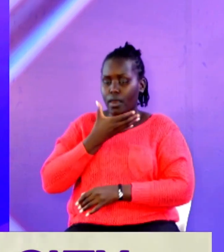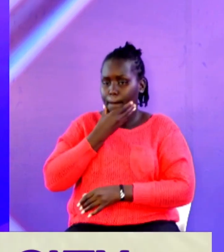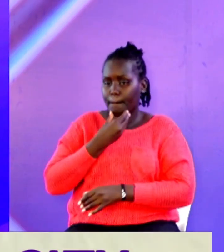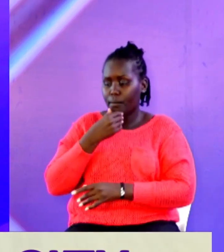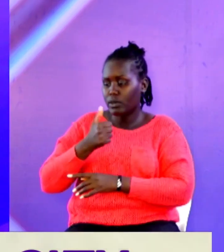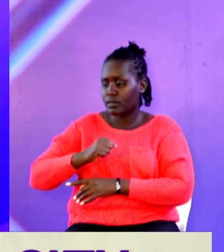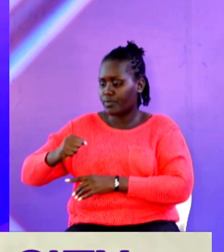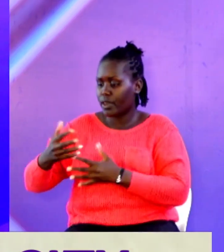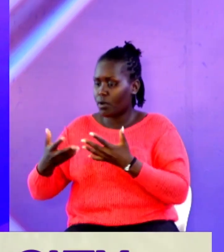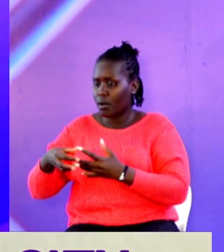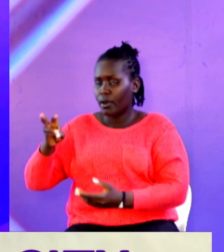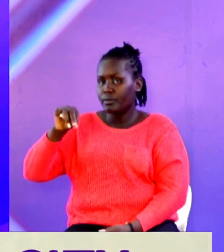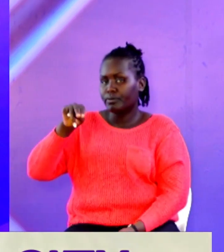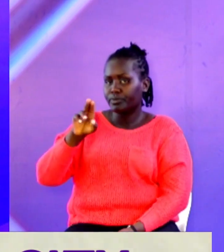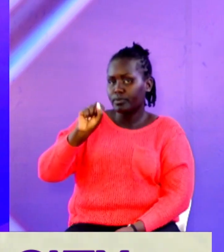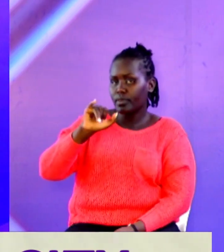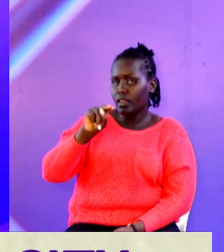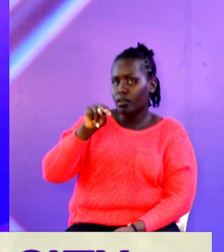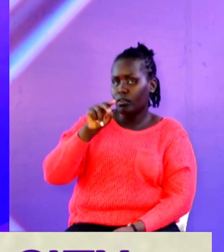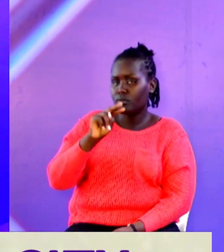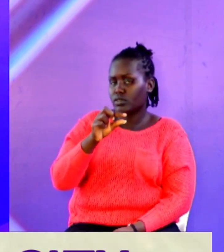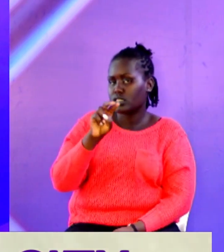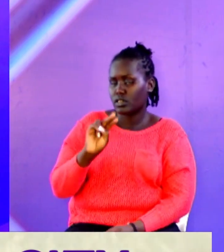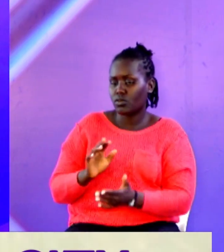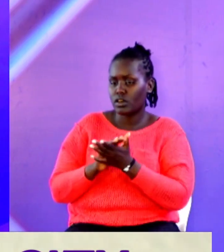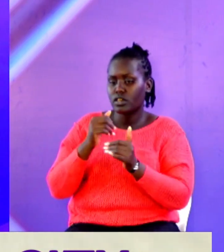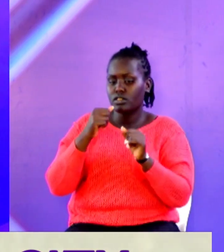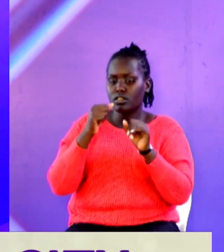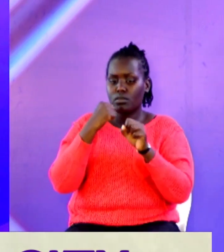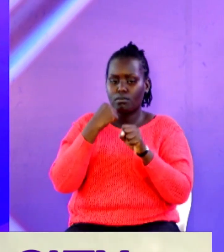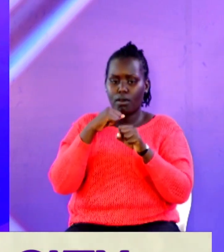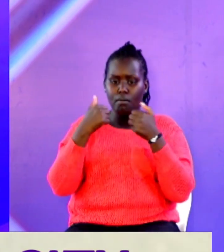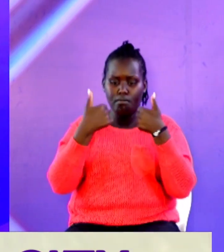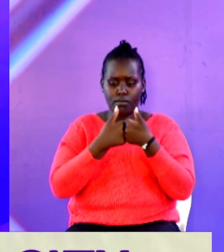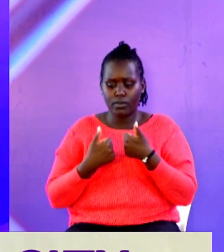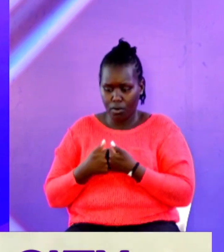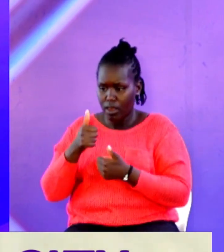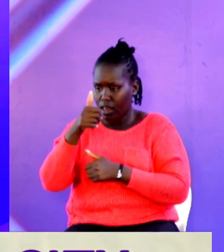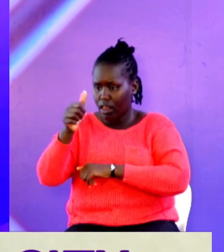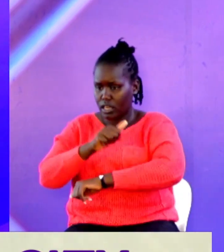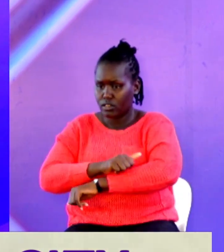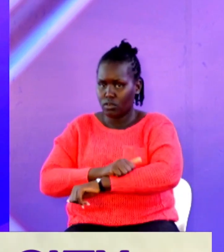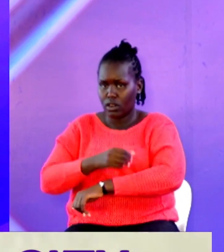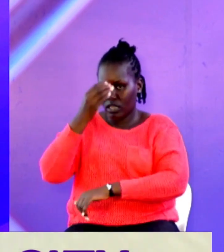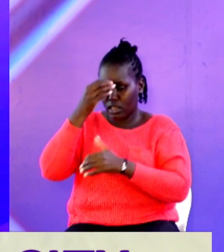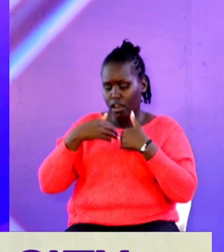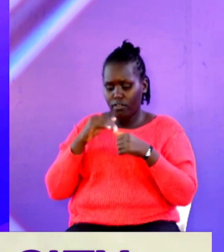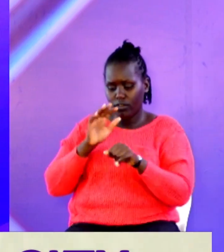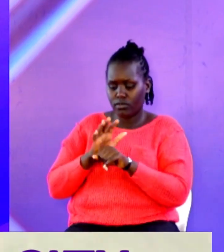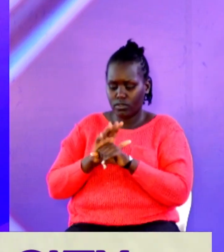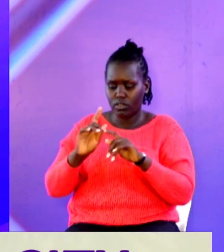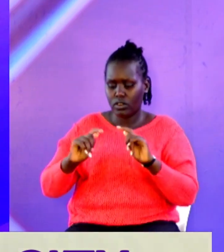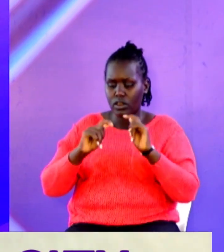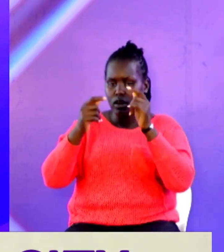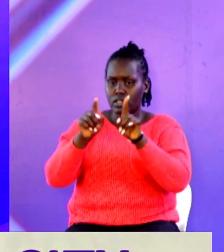whereby Musingu Boys is playing St. Joseph Kitale. St. Joseph Boys Kitale has a lot of talents, the same to